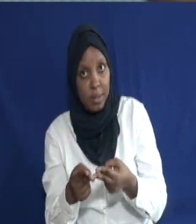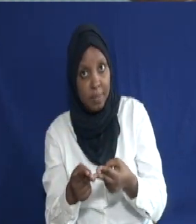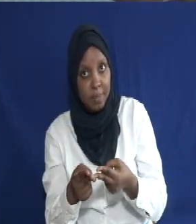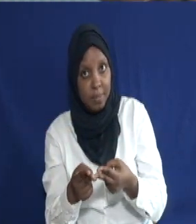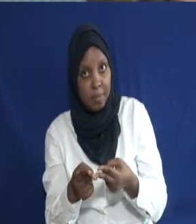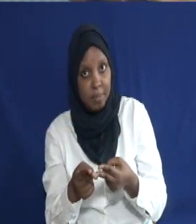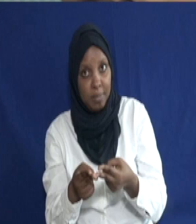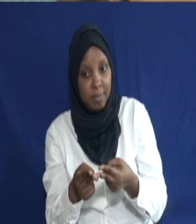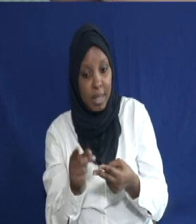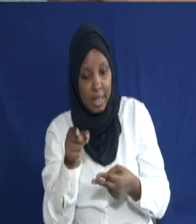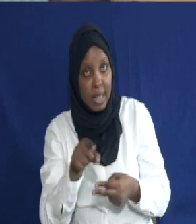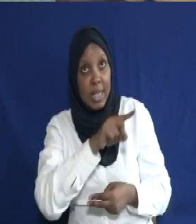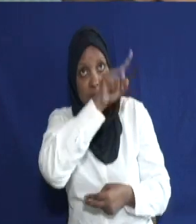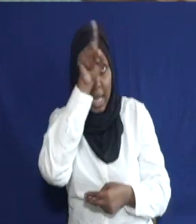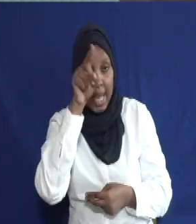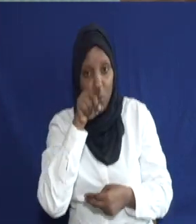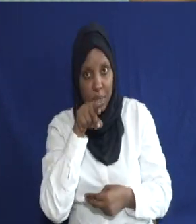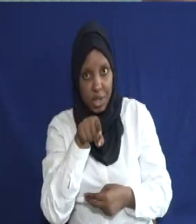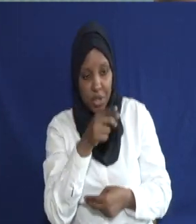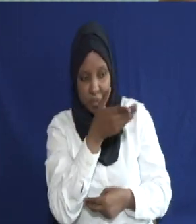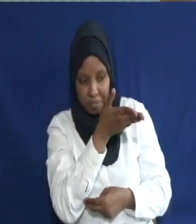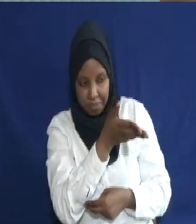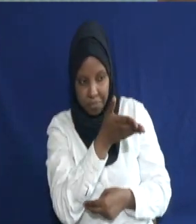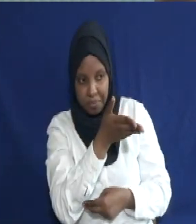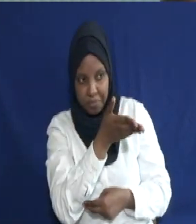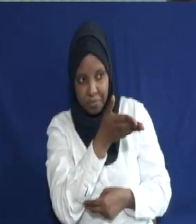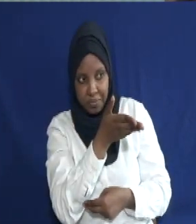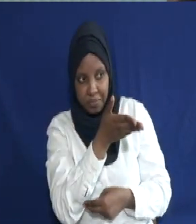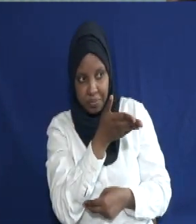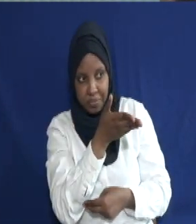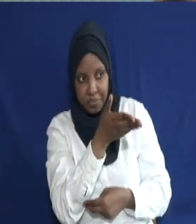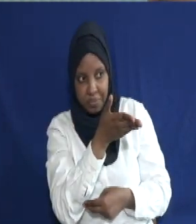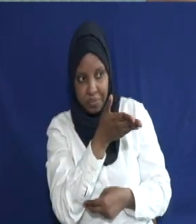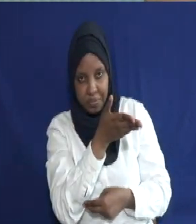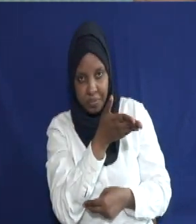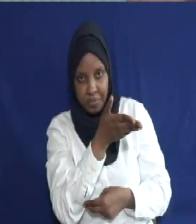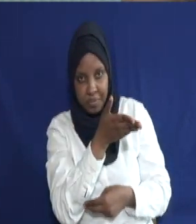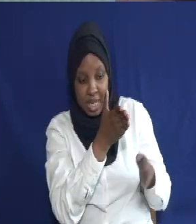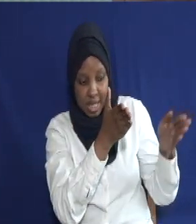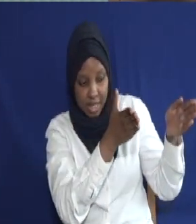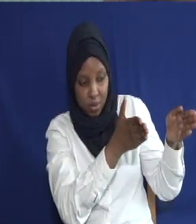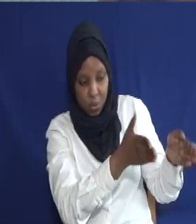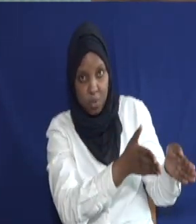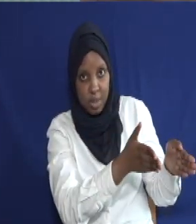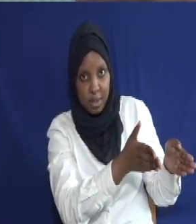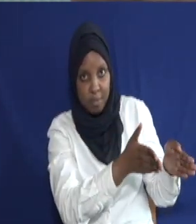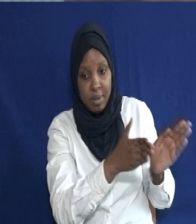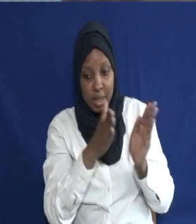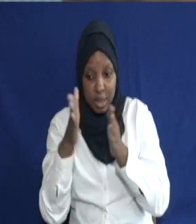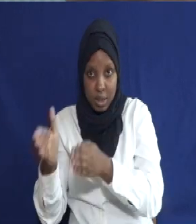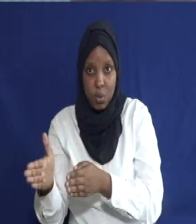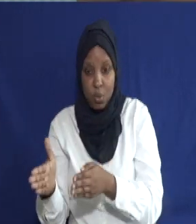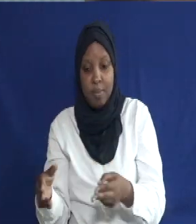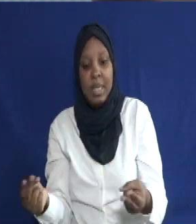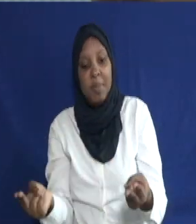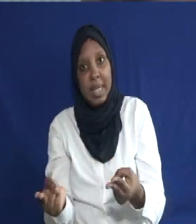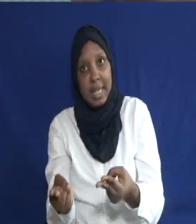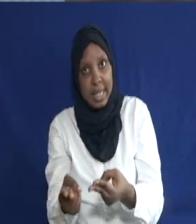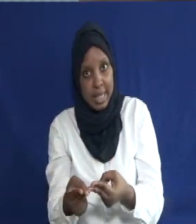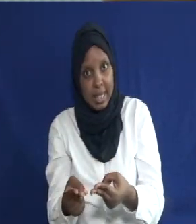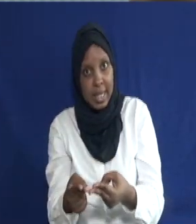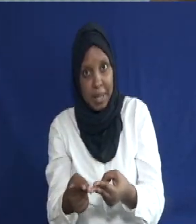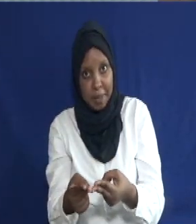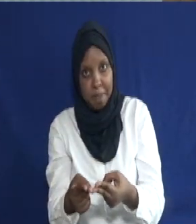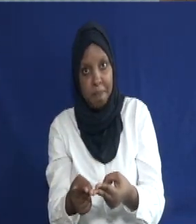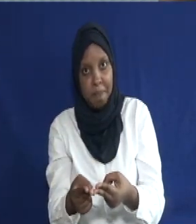a equation, so if it is equation, it means that left hand side should be equal to right